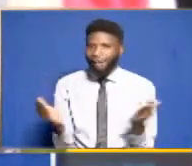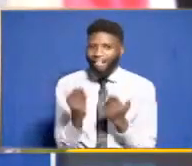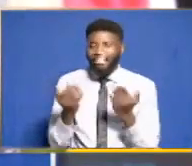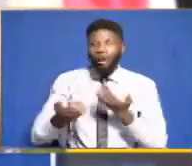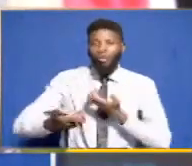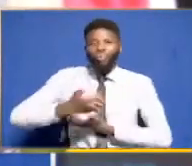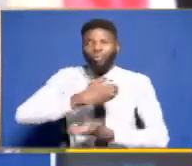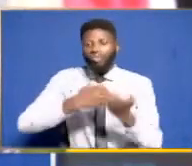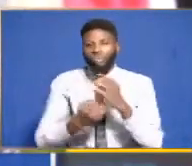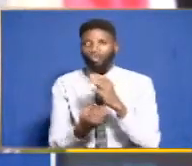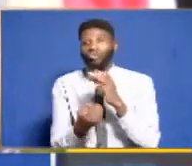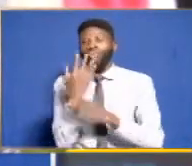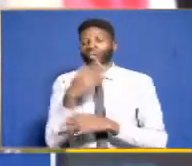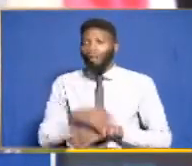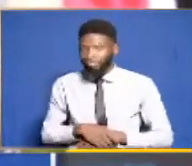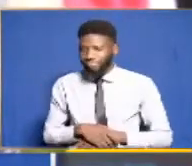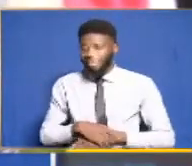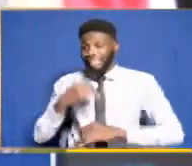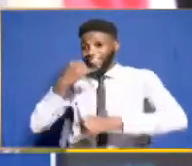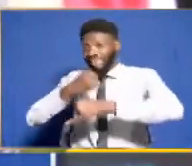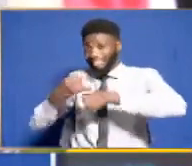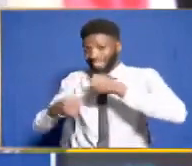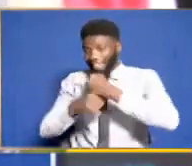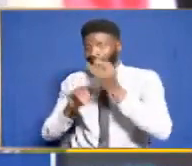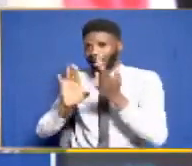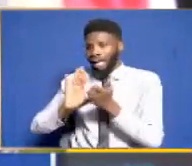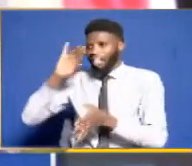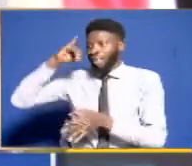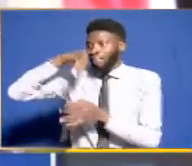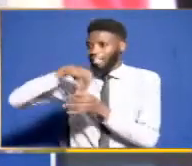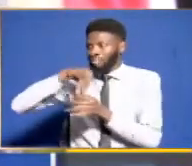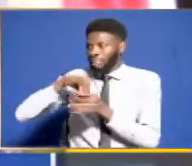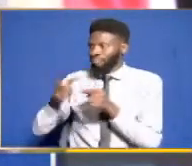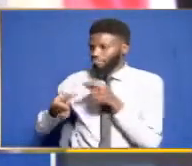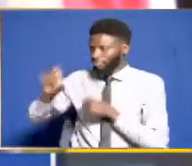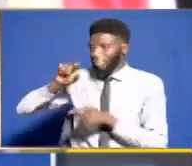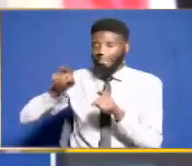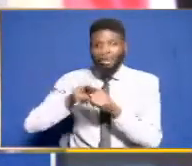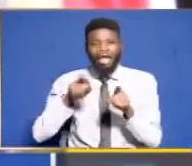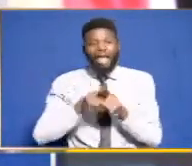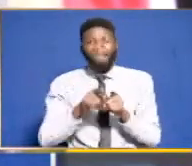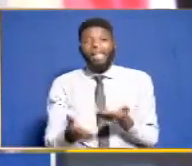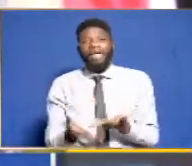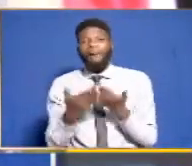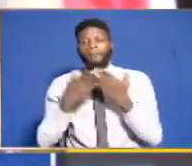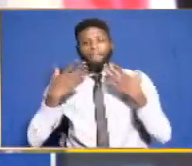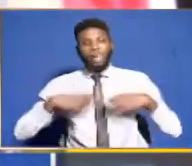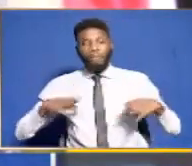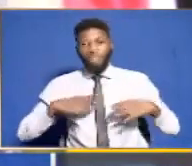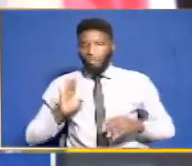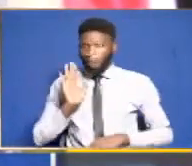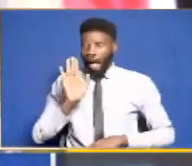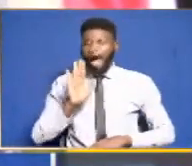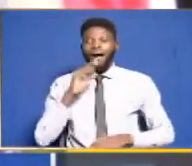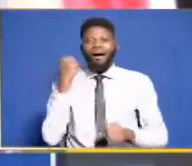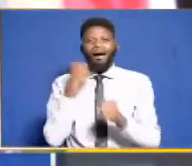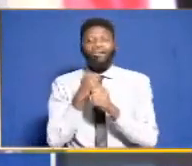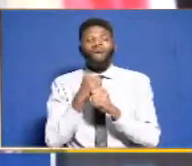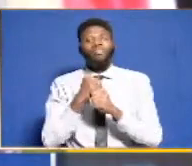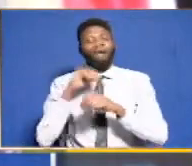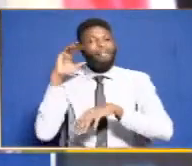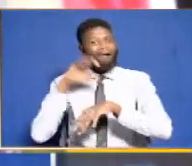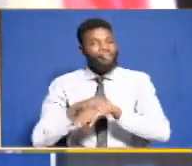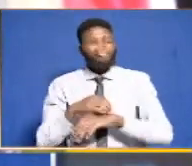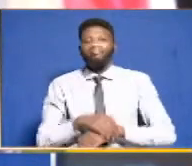the infrastructural investment, and also create employment for our people. And it became